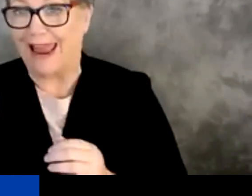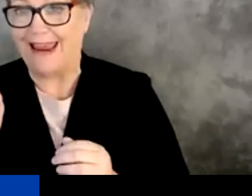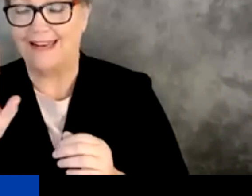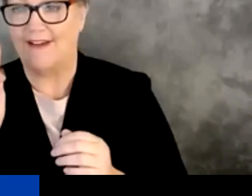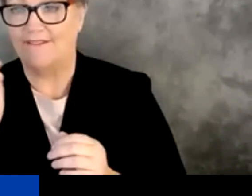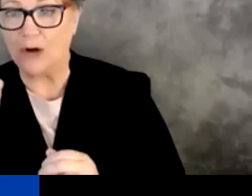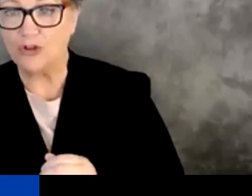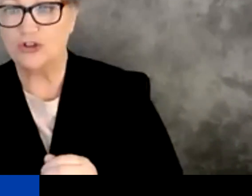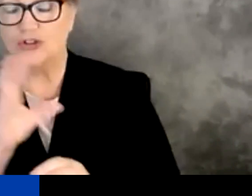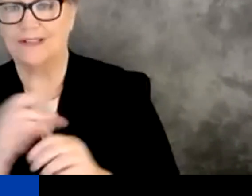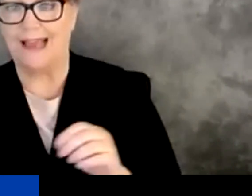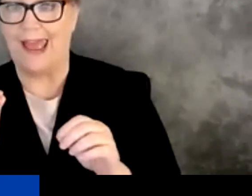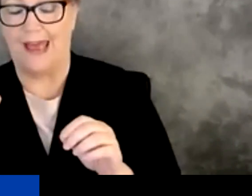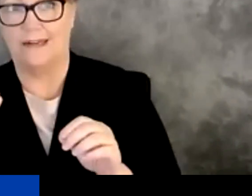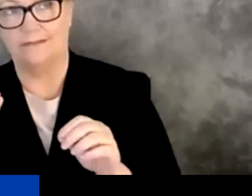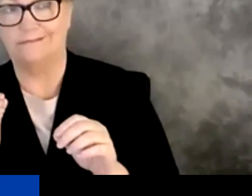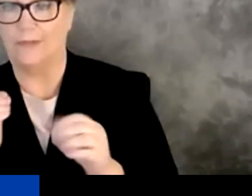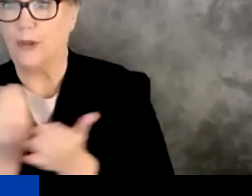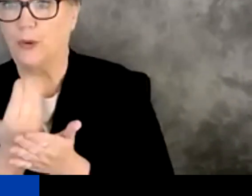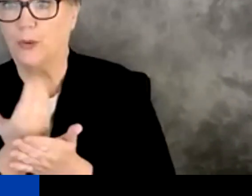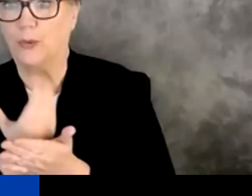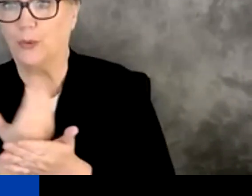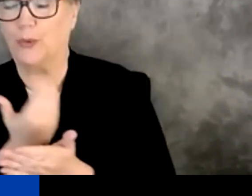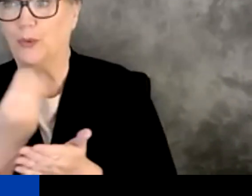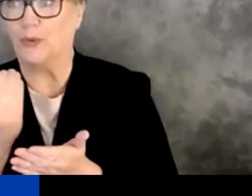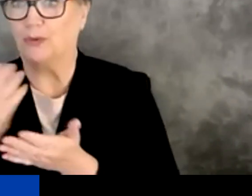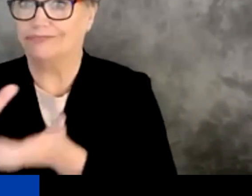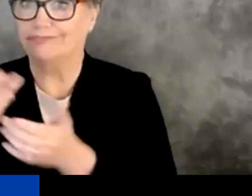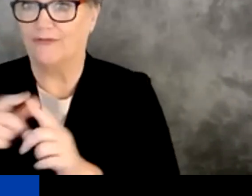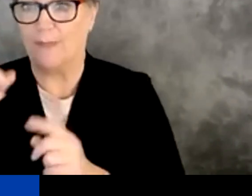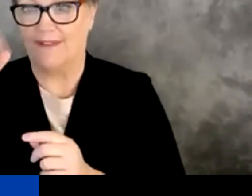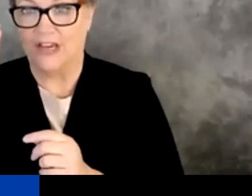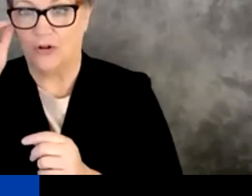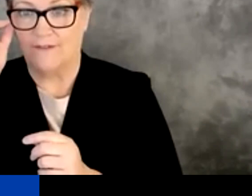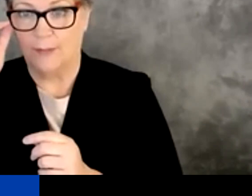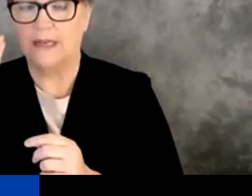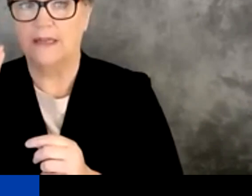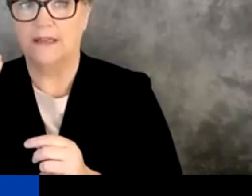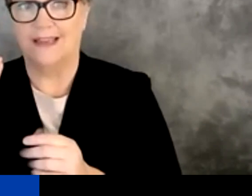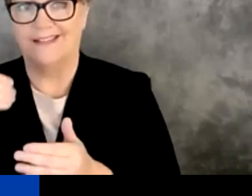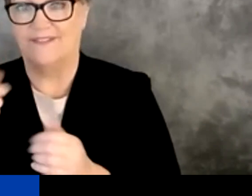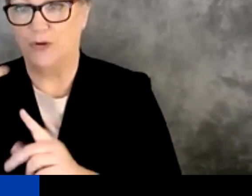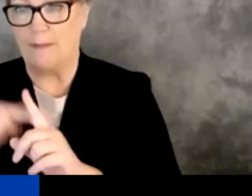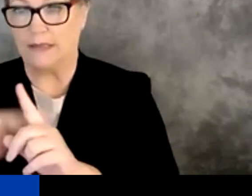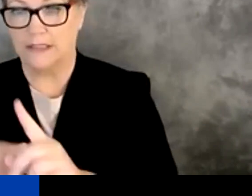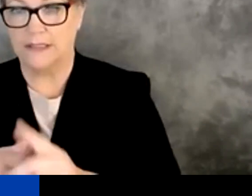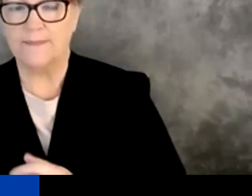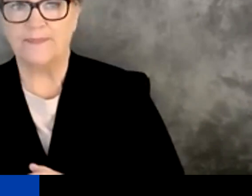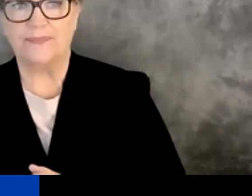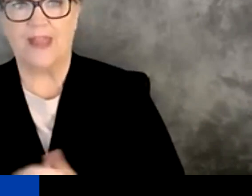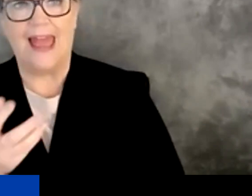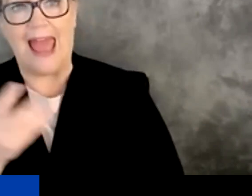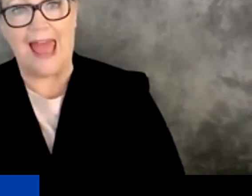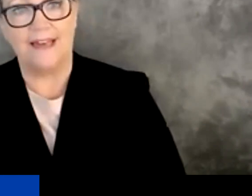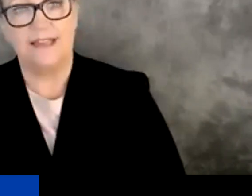influx that we'll thankfully be getting from the federal government in the coming months. And